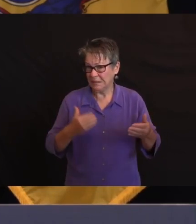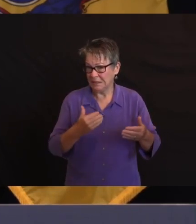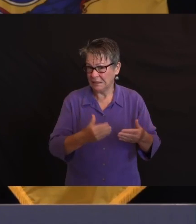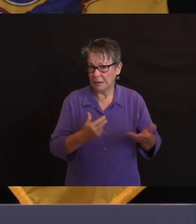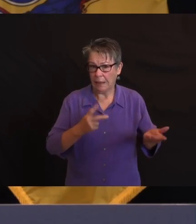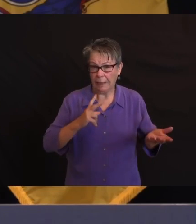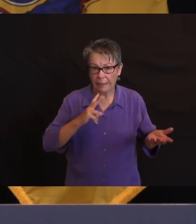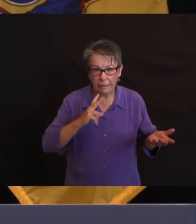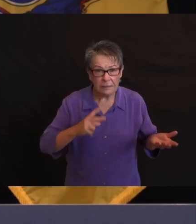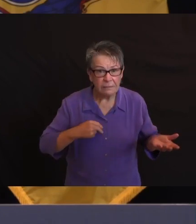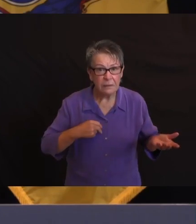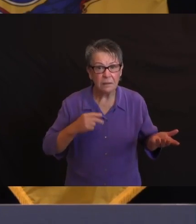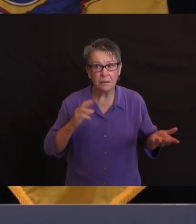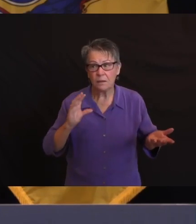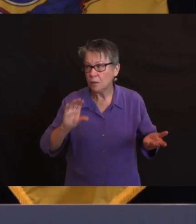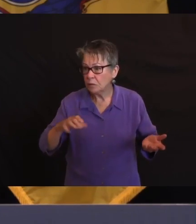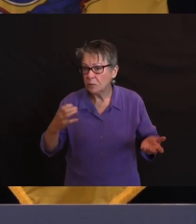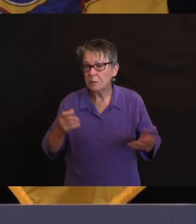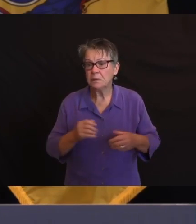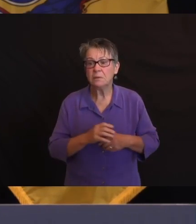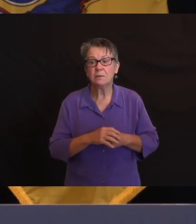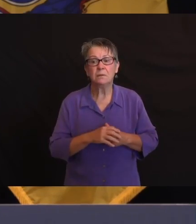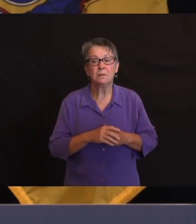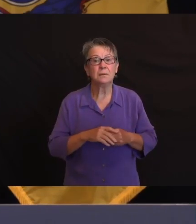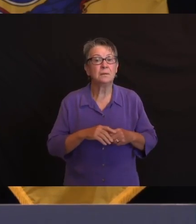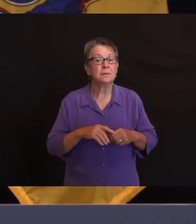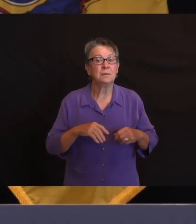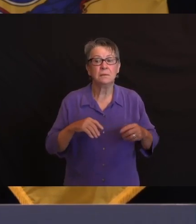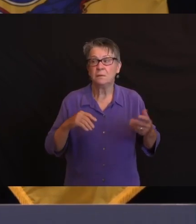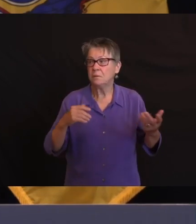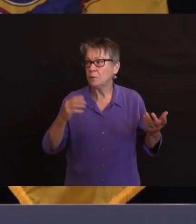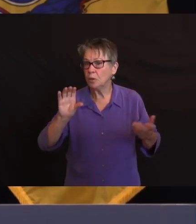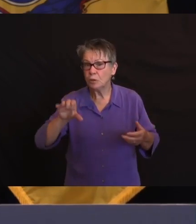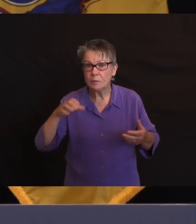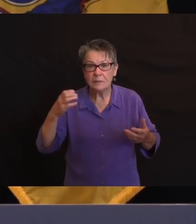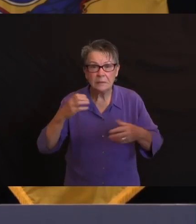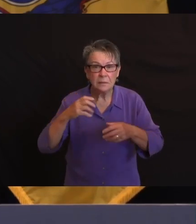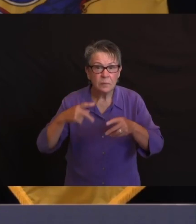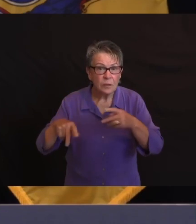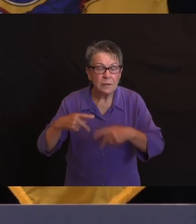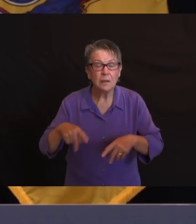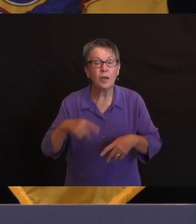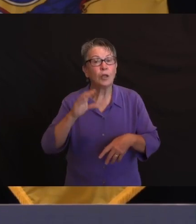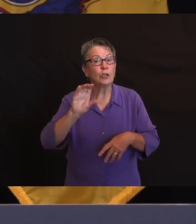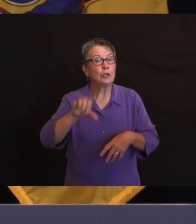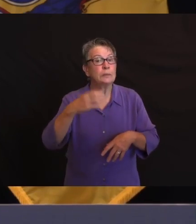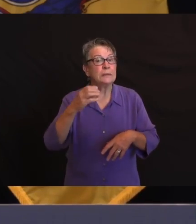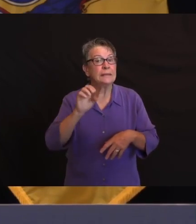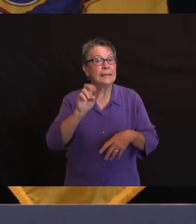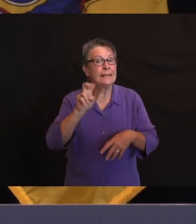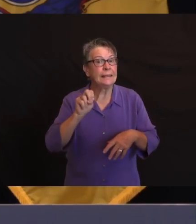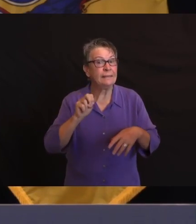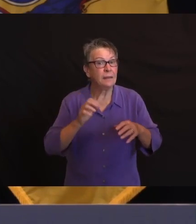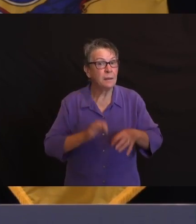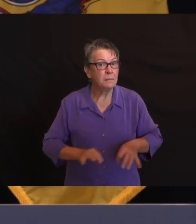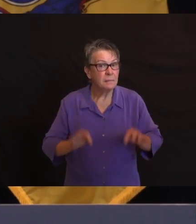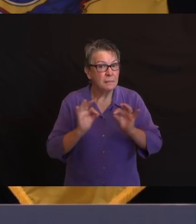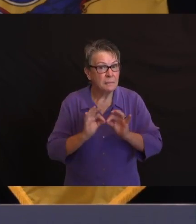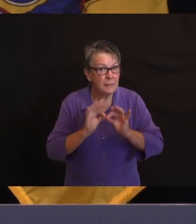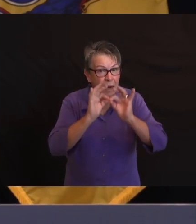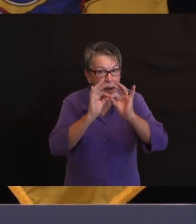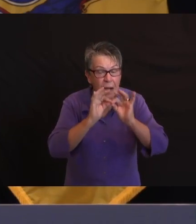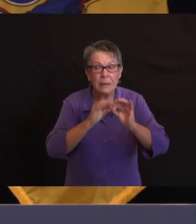Eve, Mass. You're talking about a lot of people indoors at a lot of different types of functions. Dave, is Christmas Eve Mass